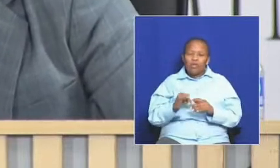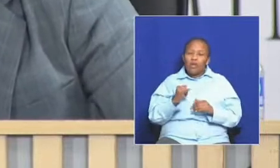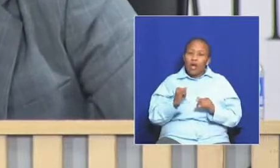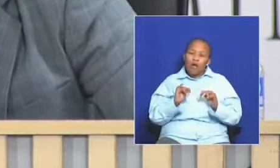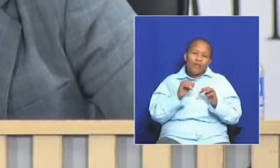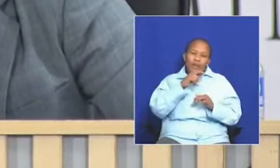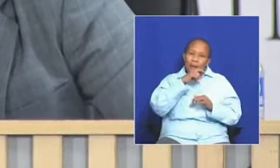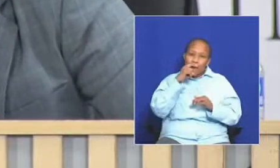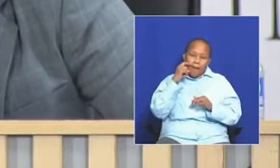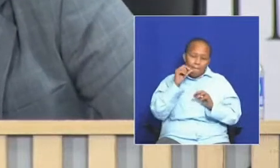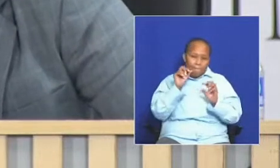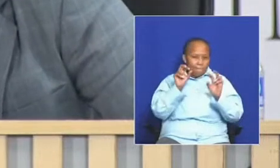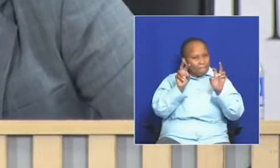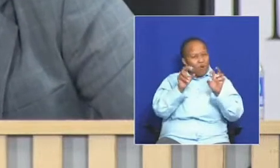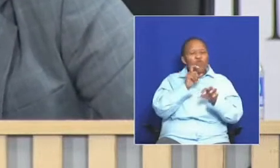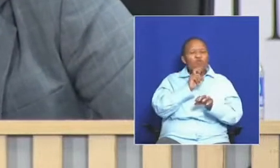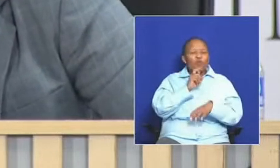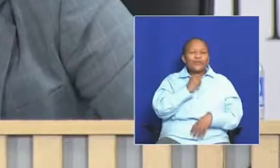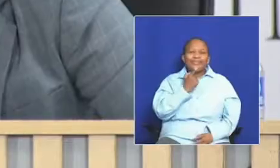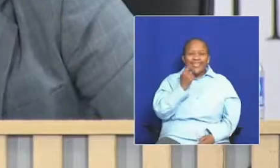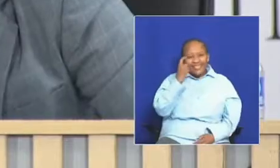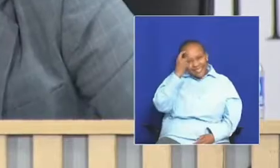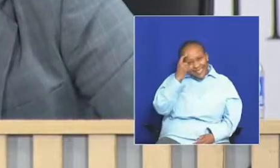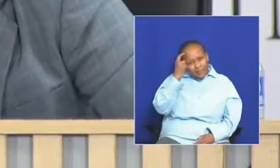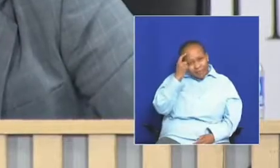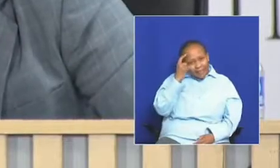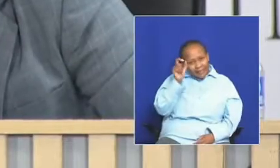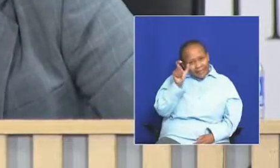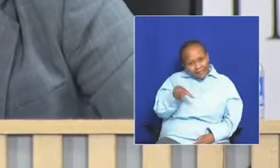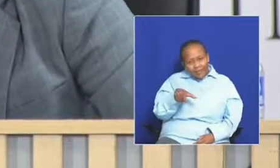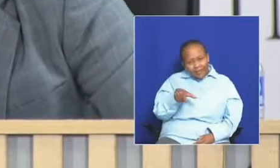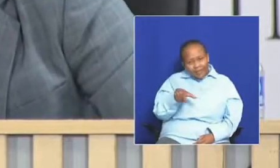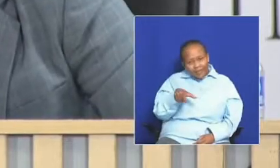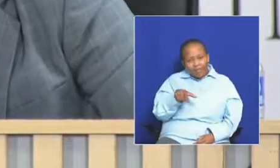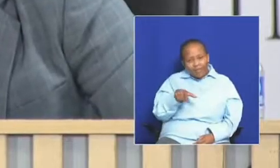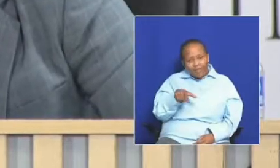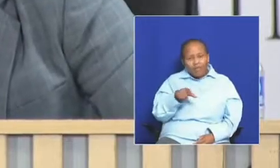There haven't anything that you might have committed. There's a reasonable